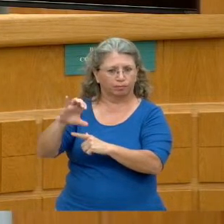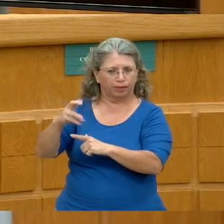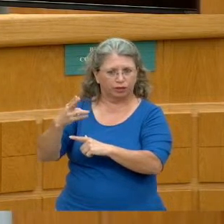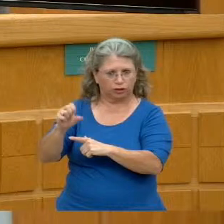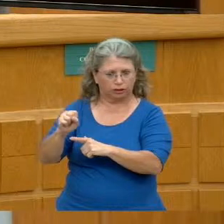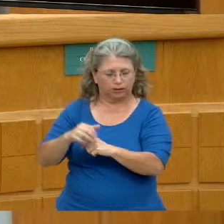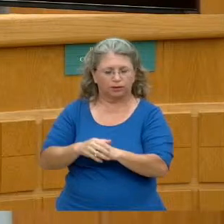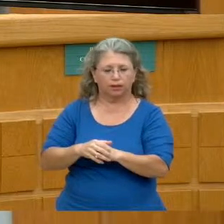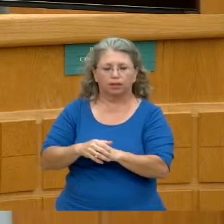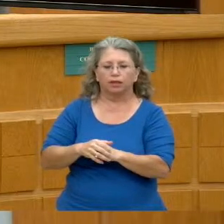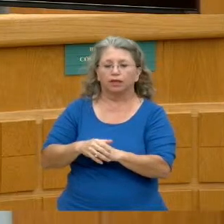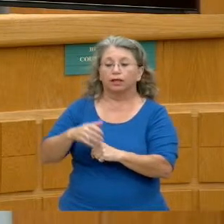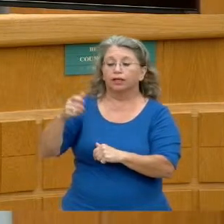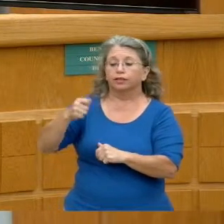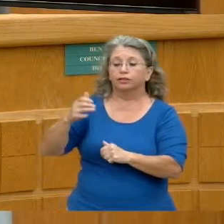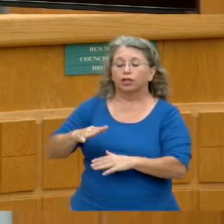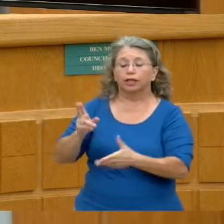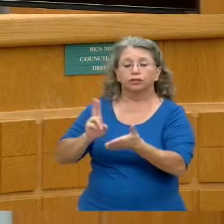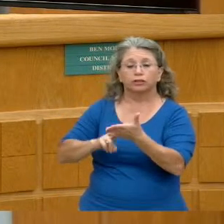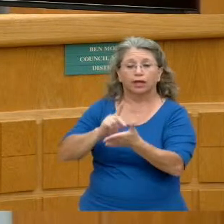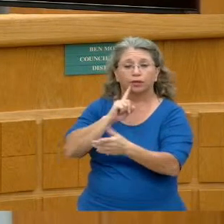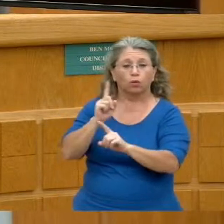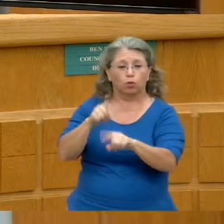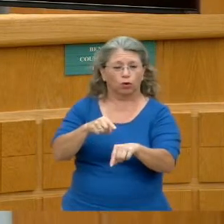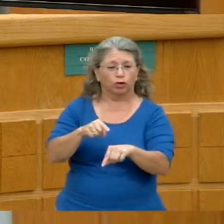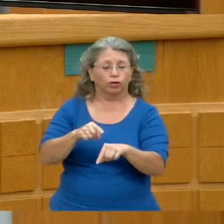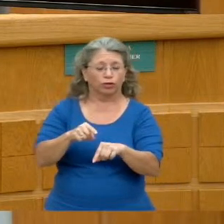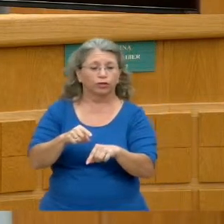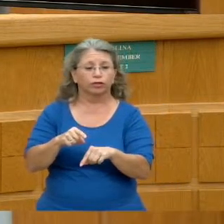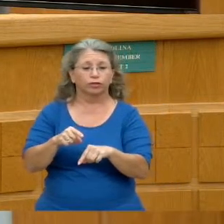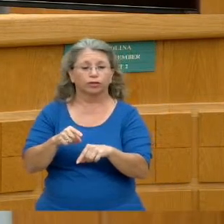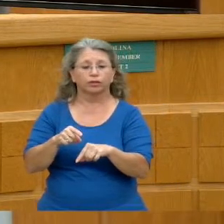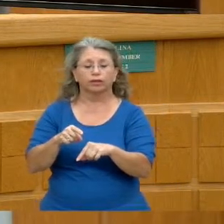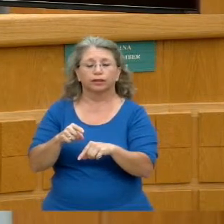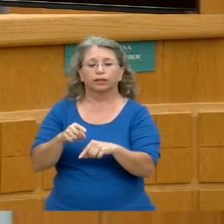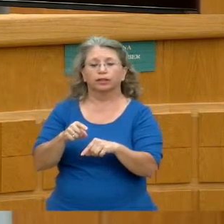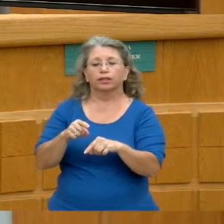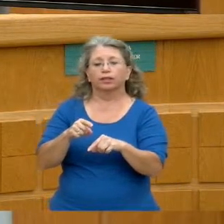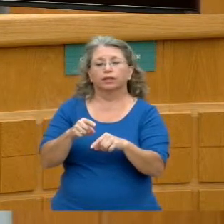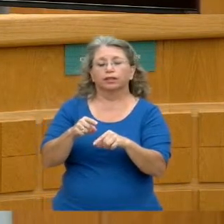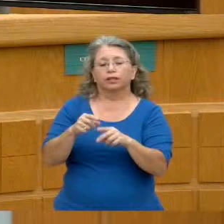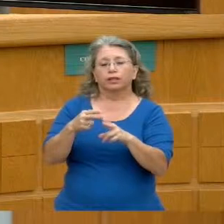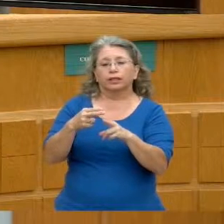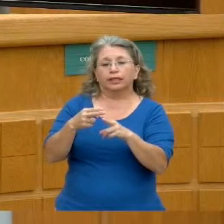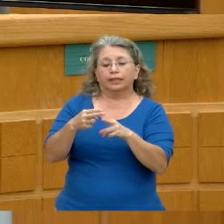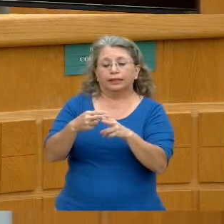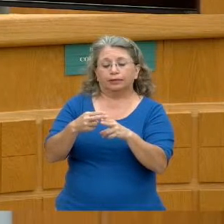the order that the judge just signed and that we talked about yesterday is that temporary